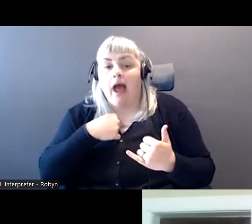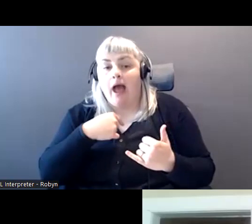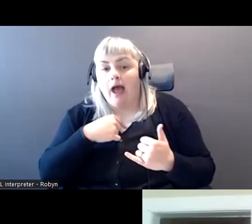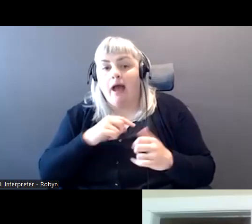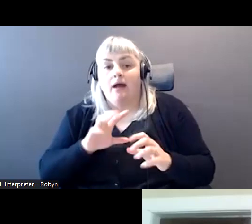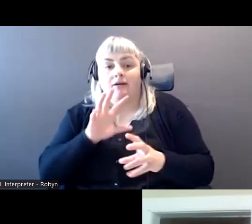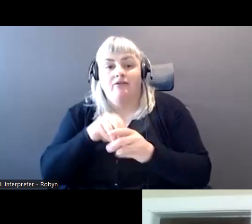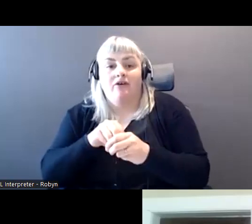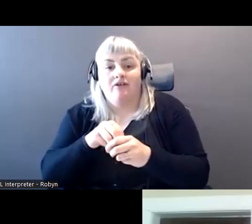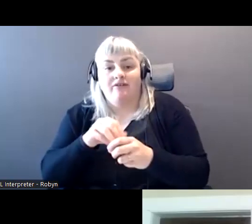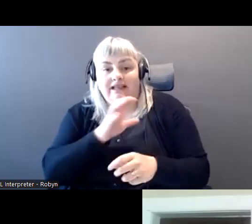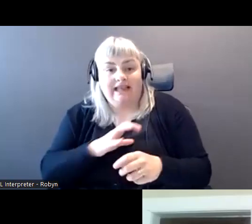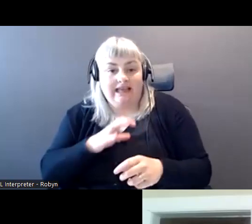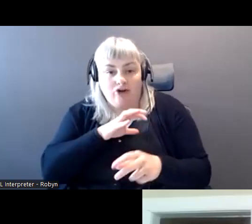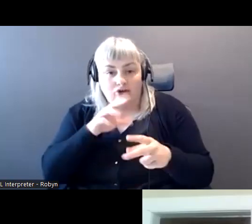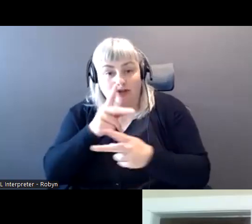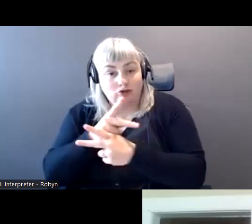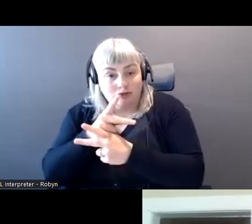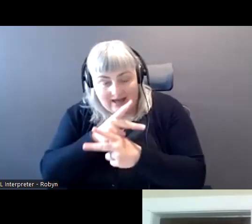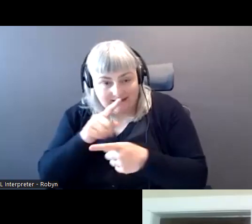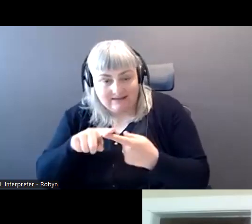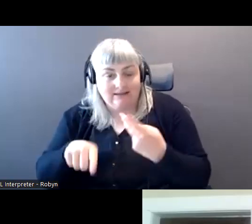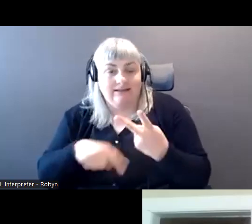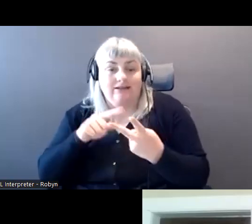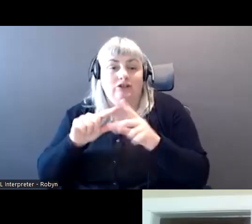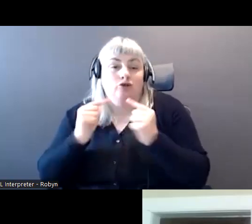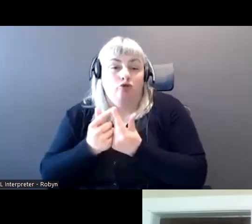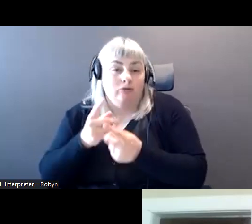group supervision, and trainings and